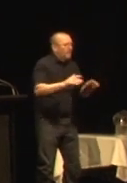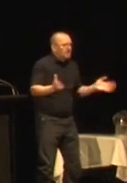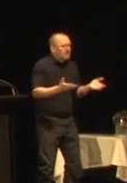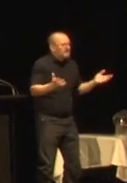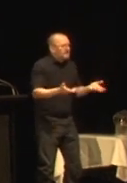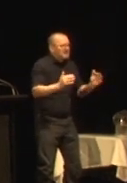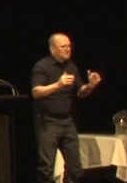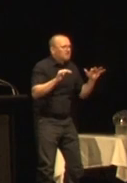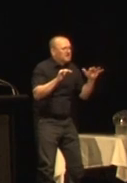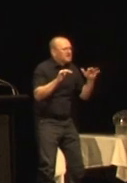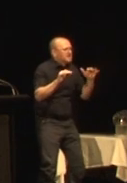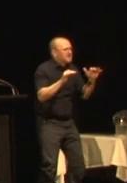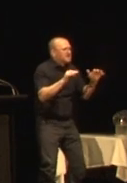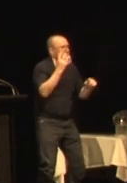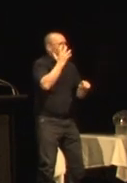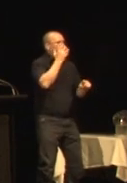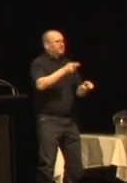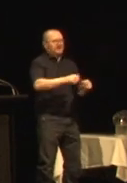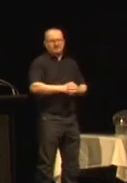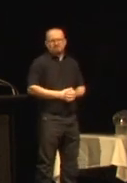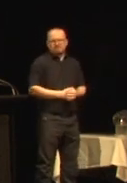in something like this.